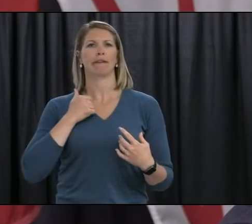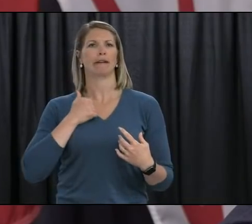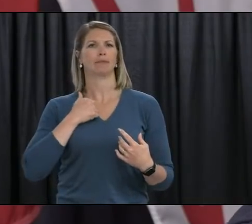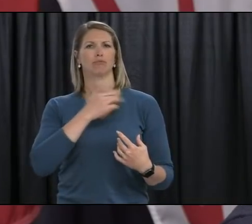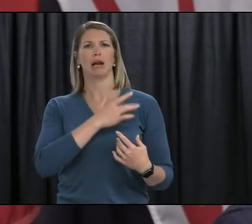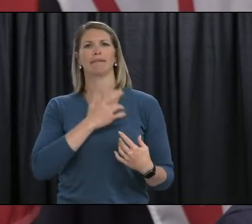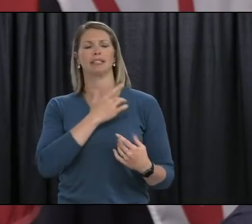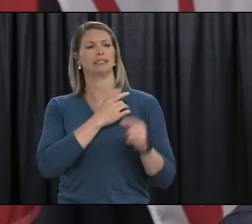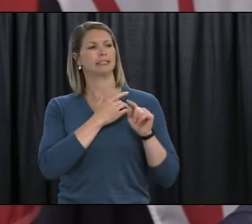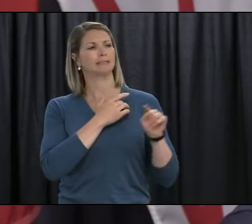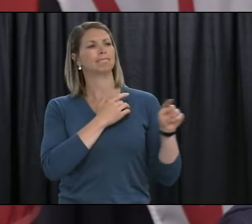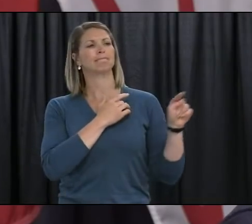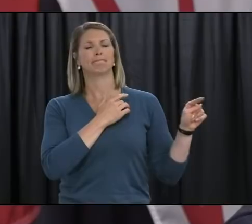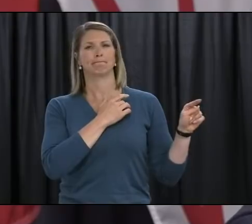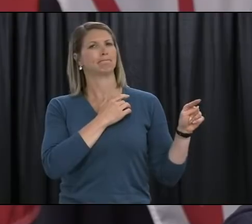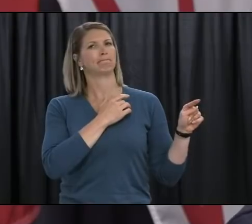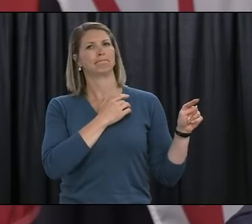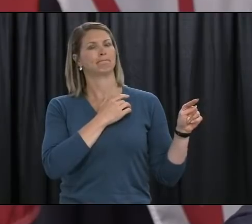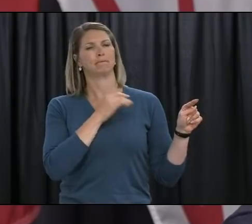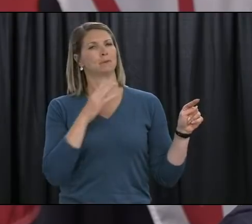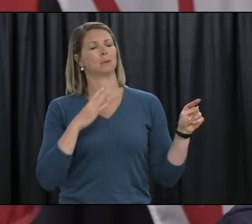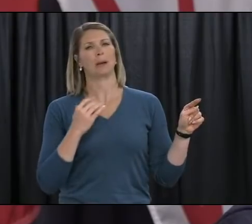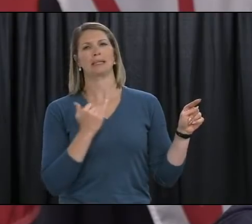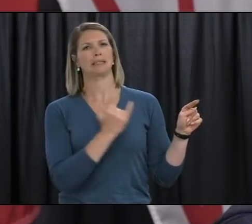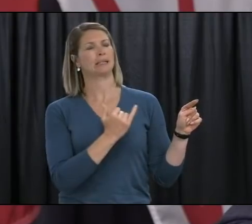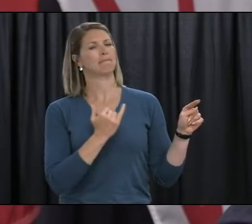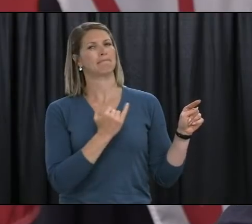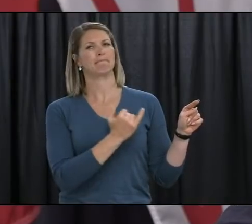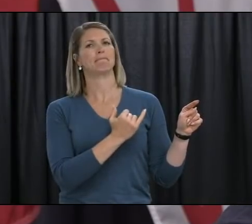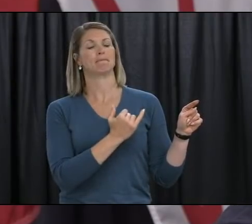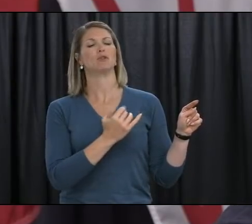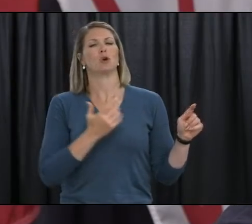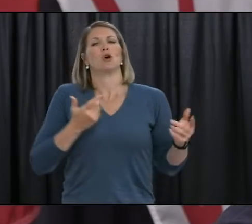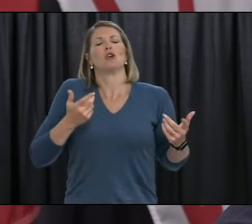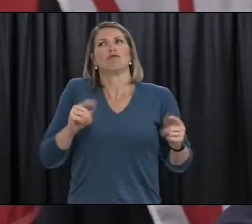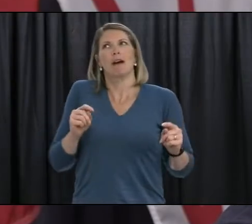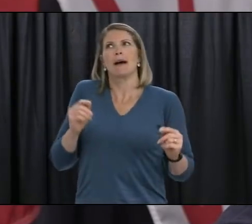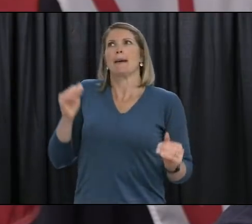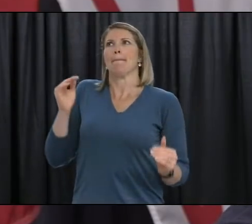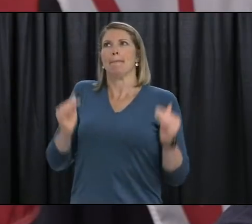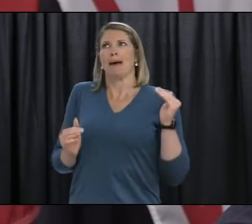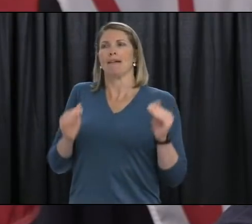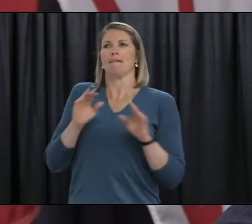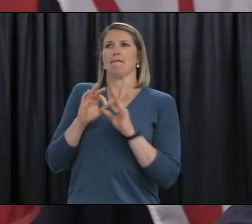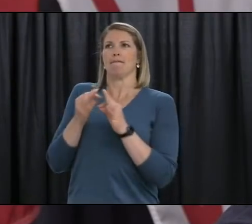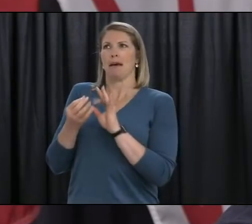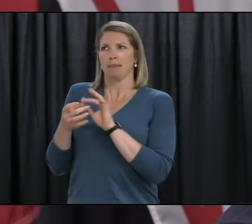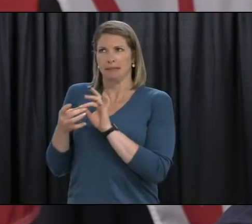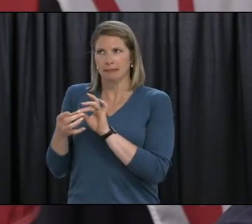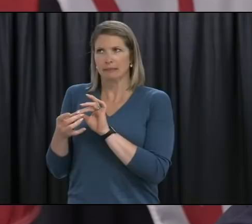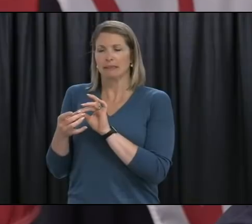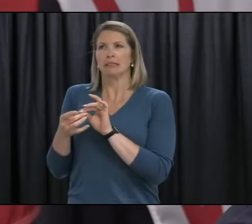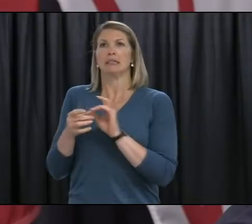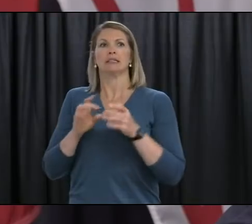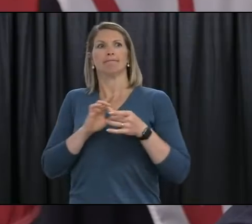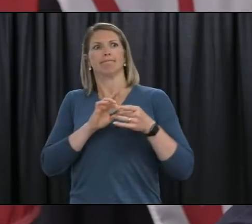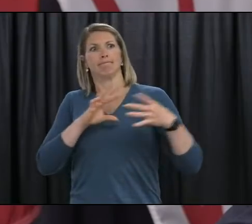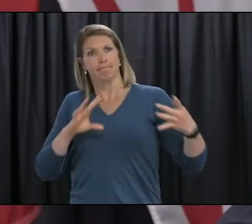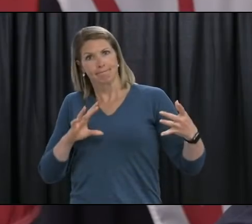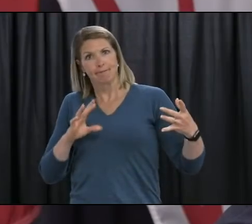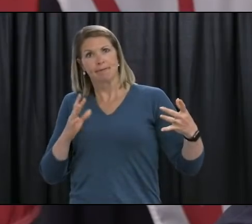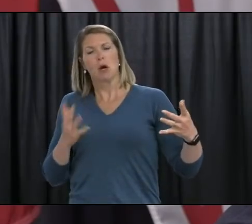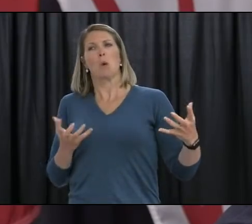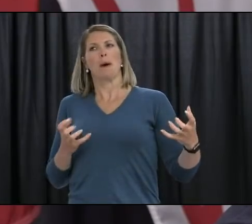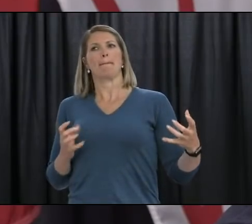outcomes. So trying to find that balance once again, because we know there's a lot of positive things from emotional,